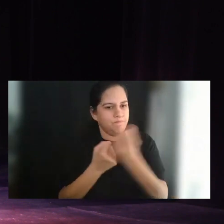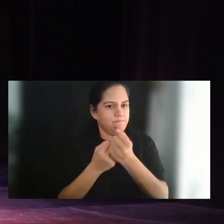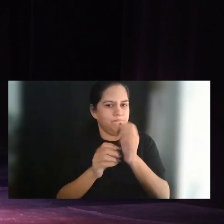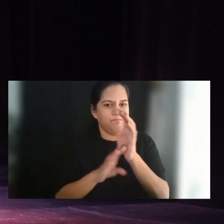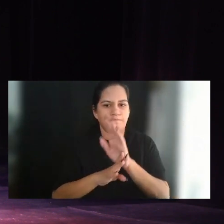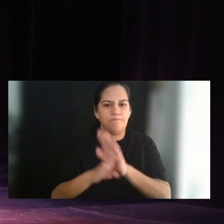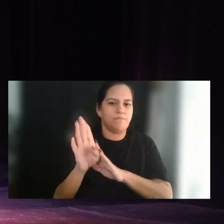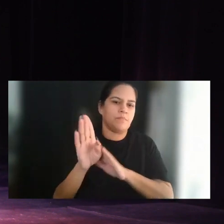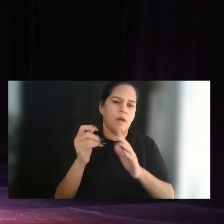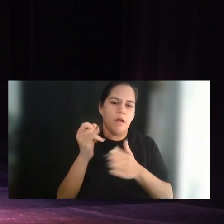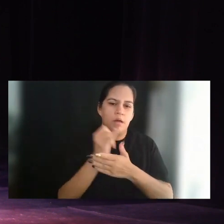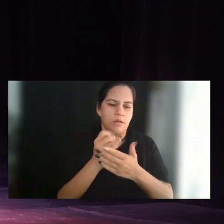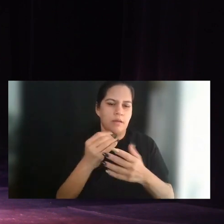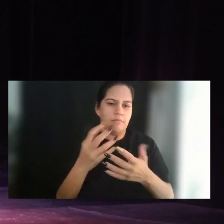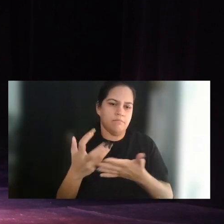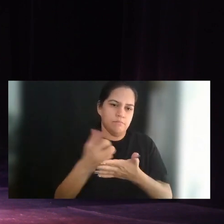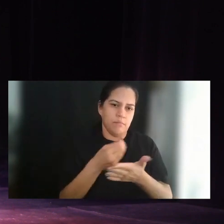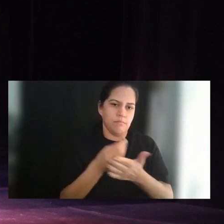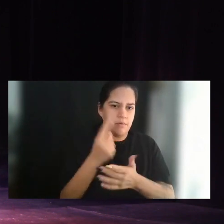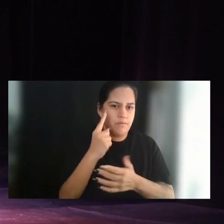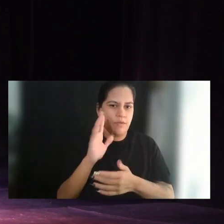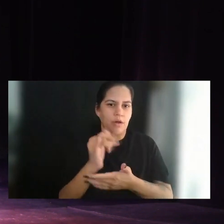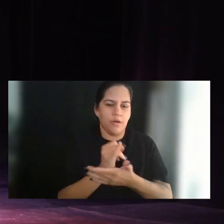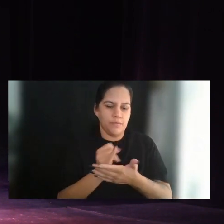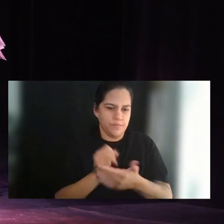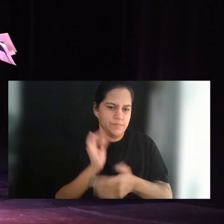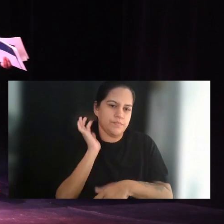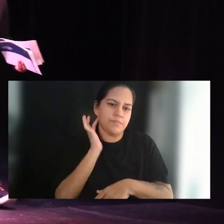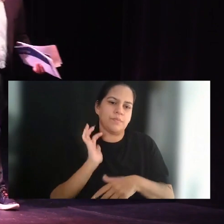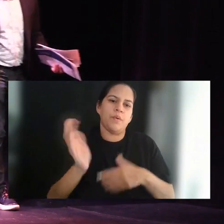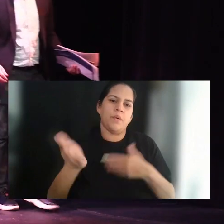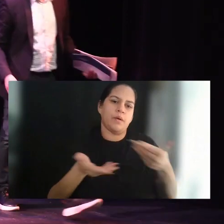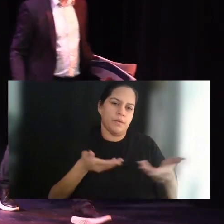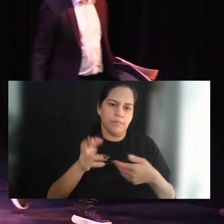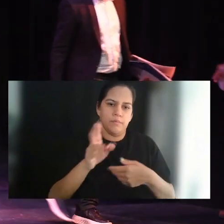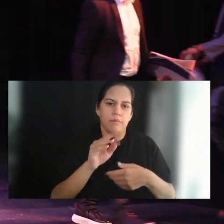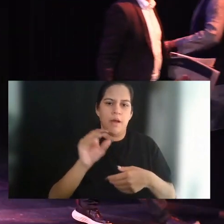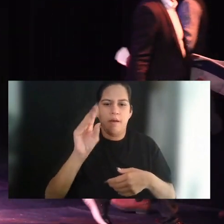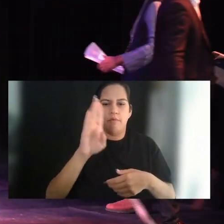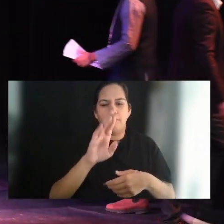for their art. Welcome, Ravi.